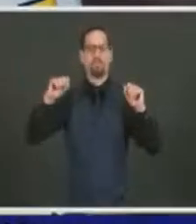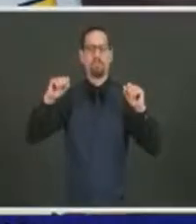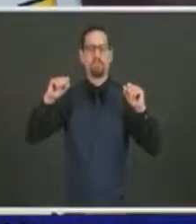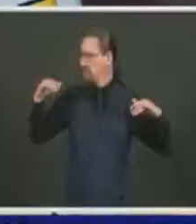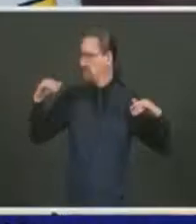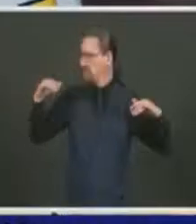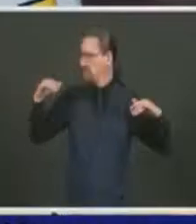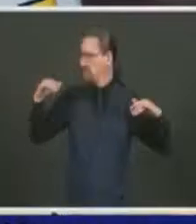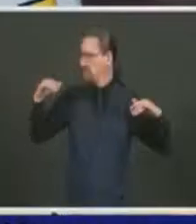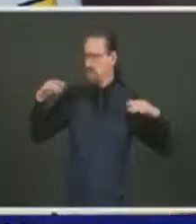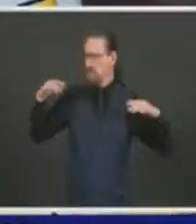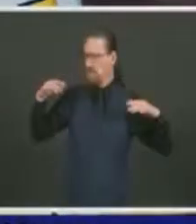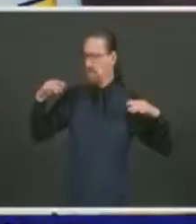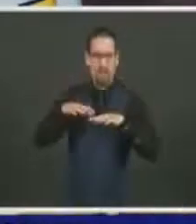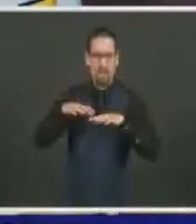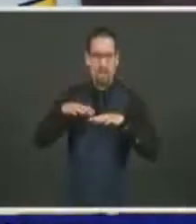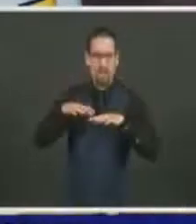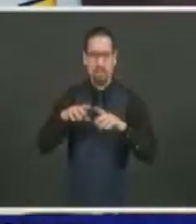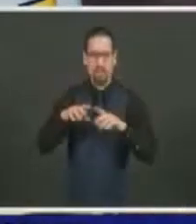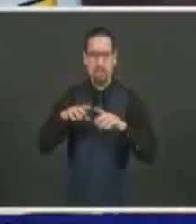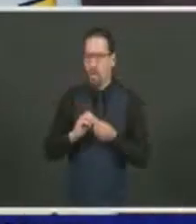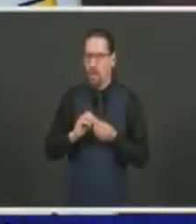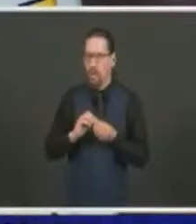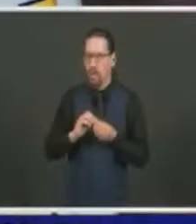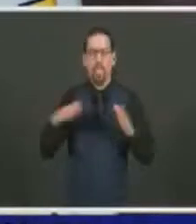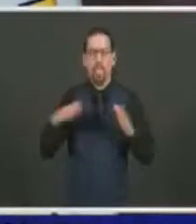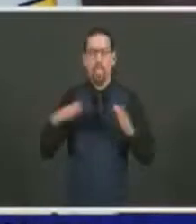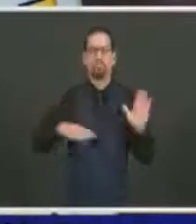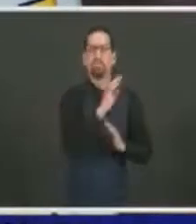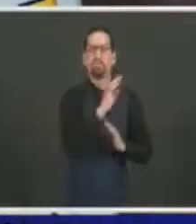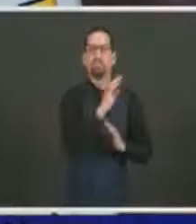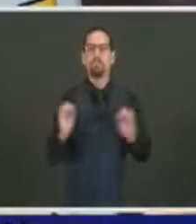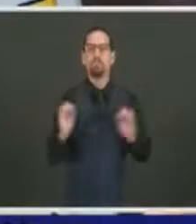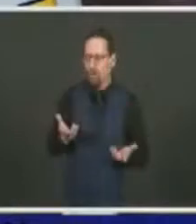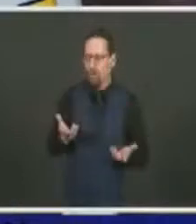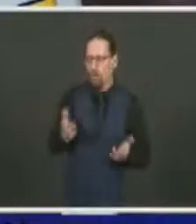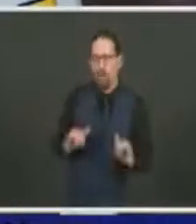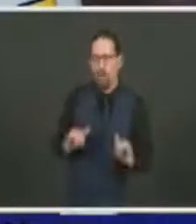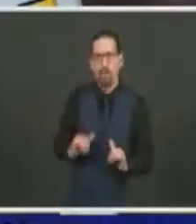state employees ourselves passed out thousands of masks.